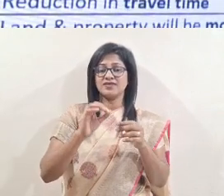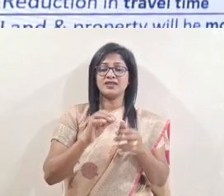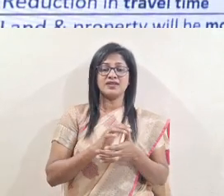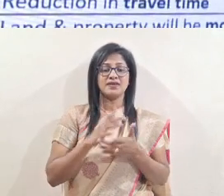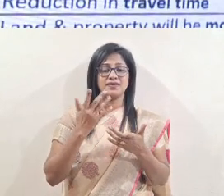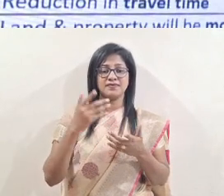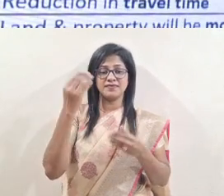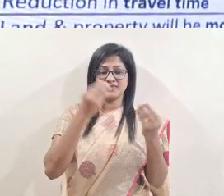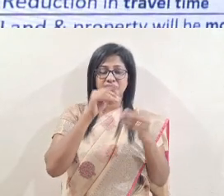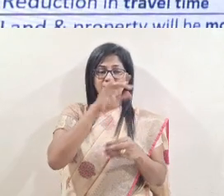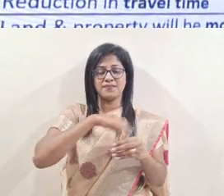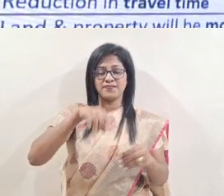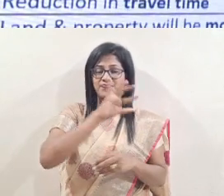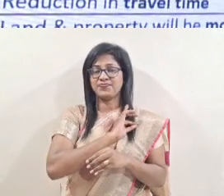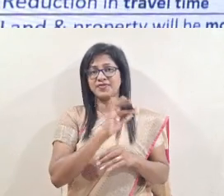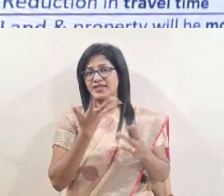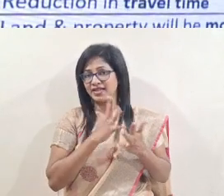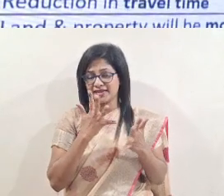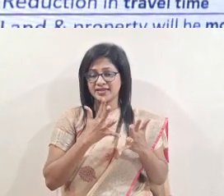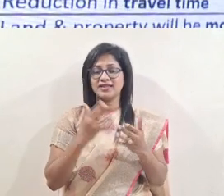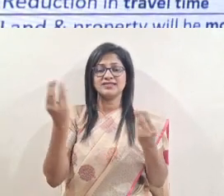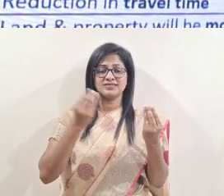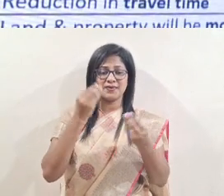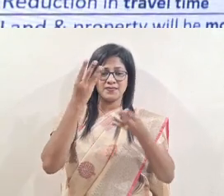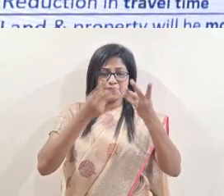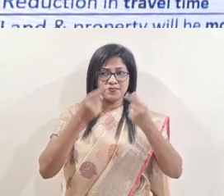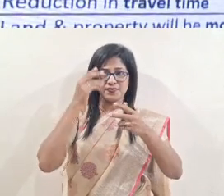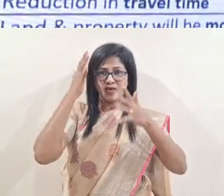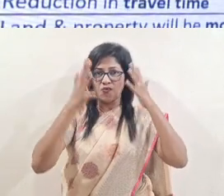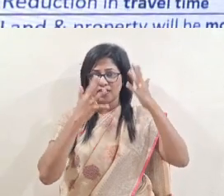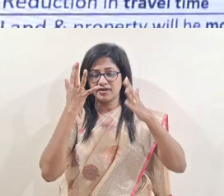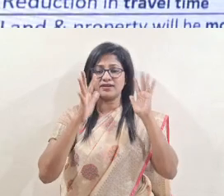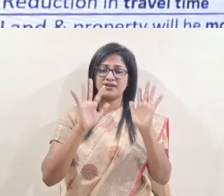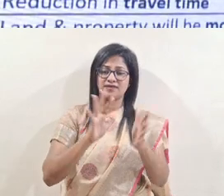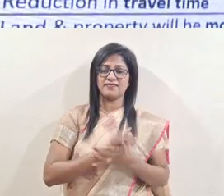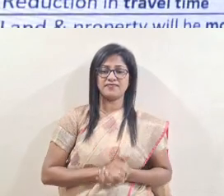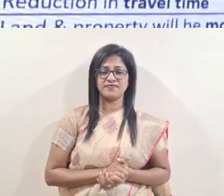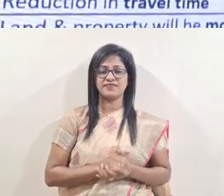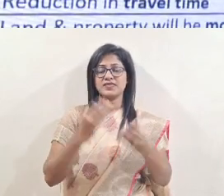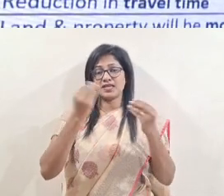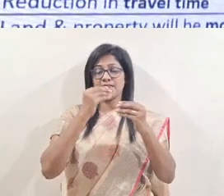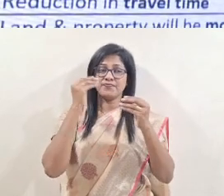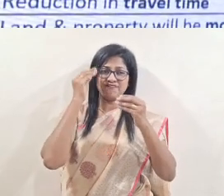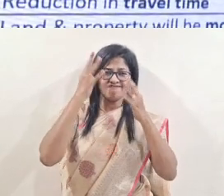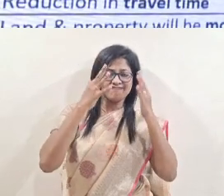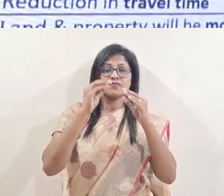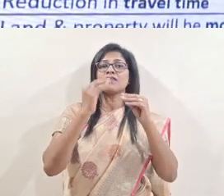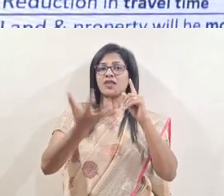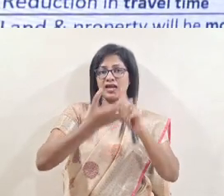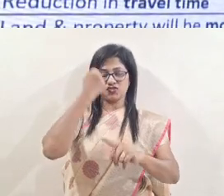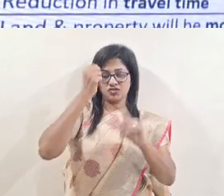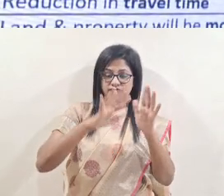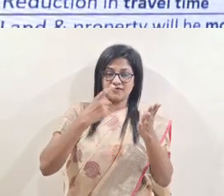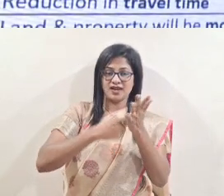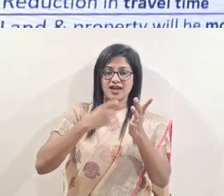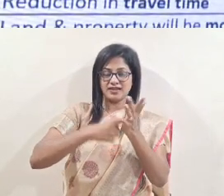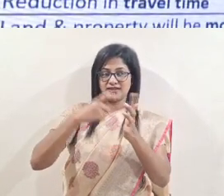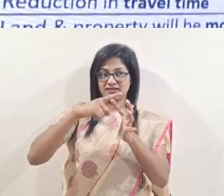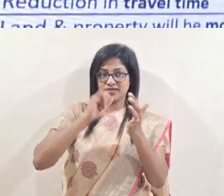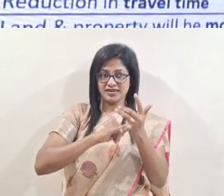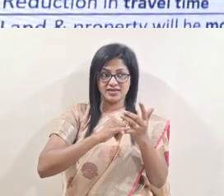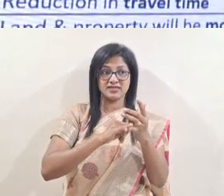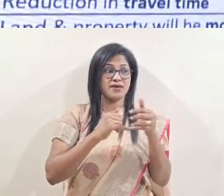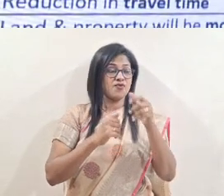For instance, little consensus has been achieved when we look at whether RRTS has disturbed the privacy